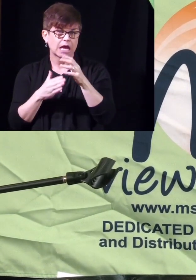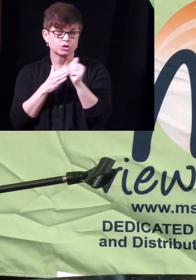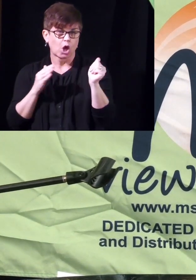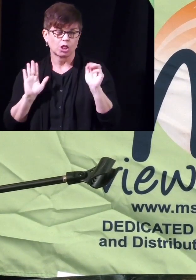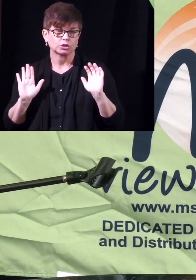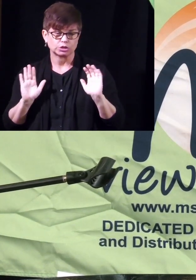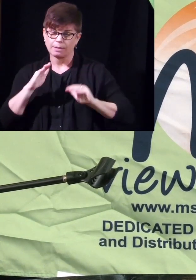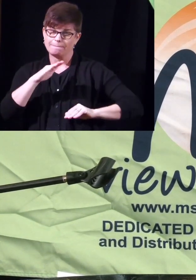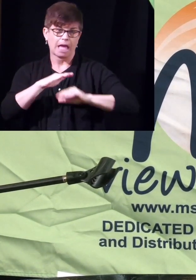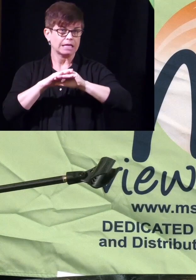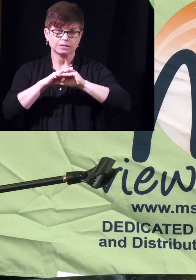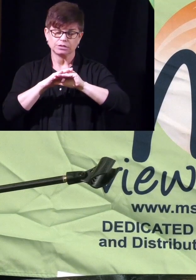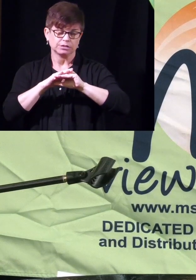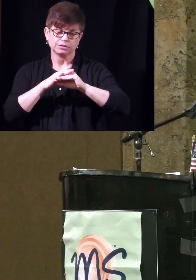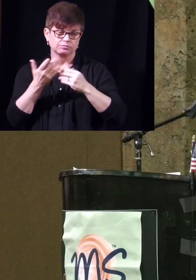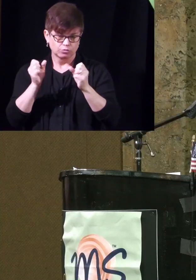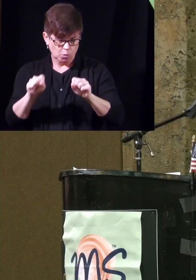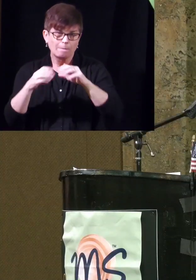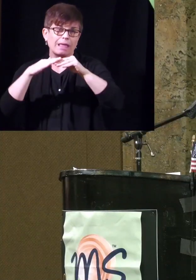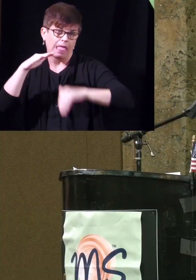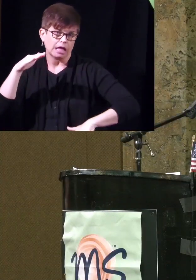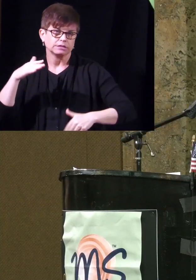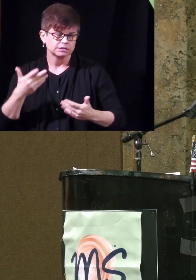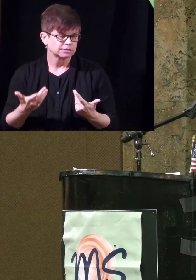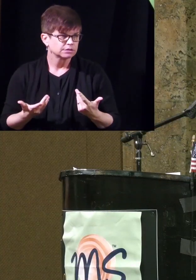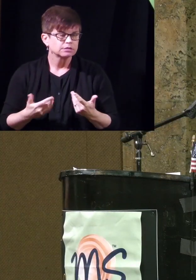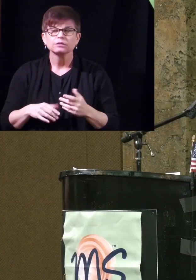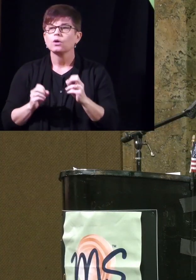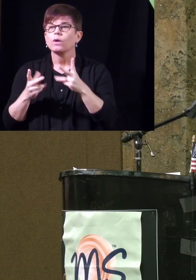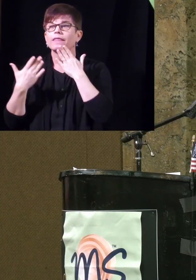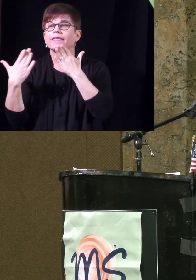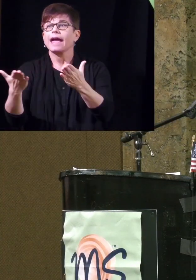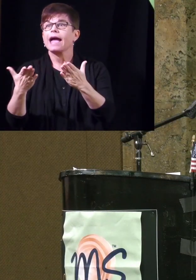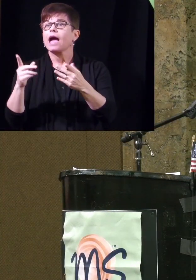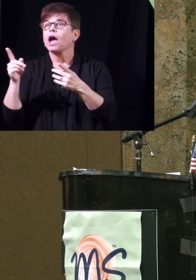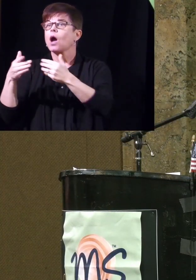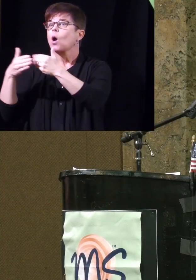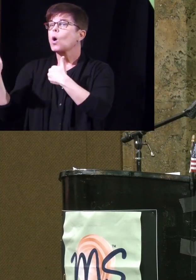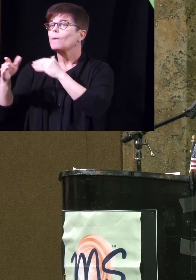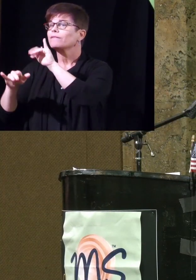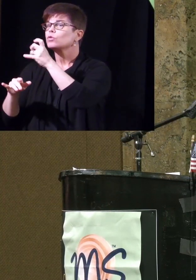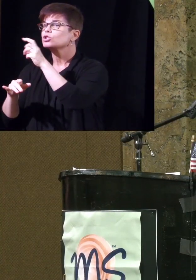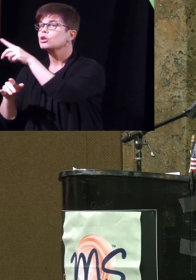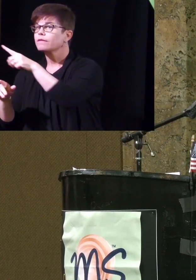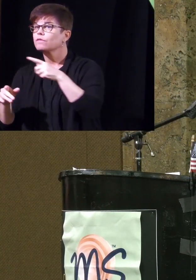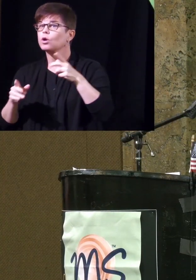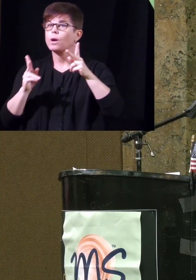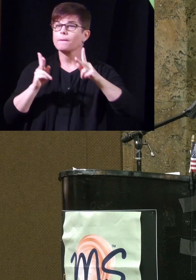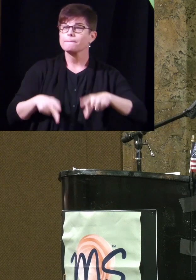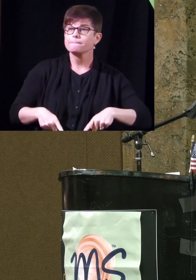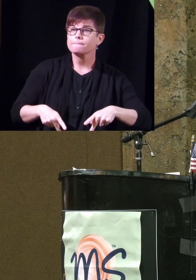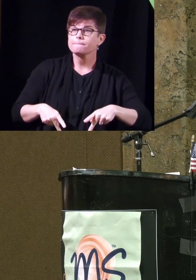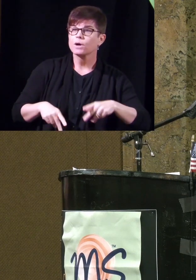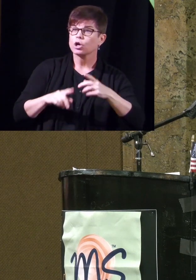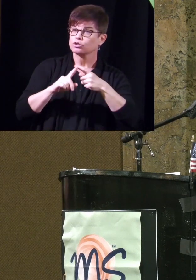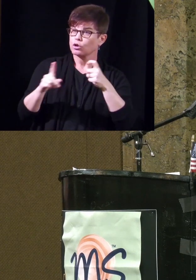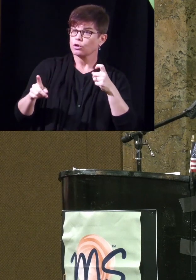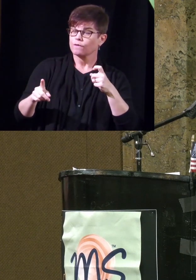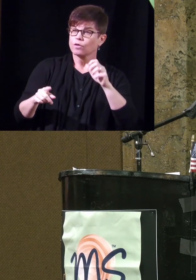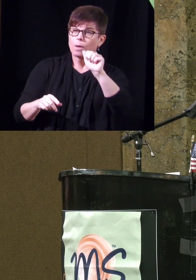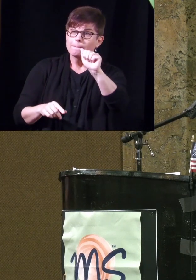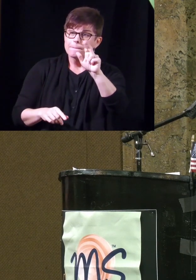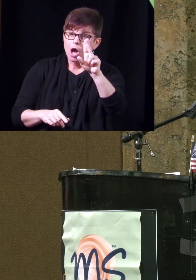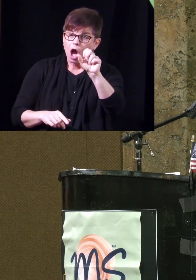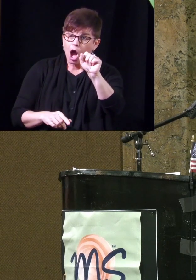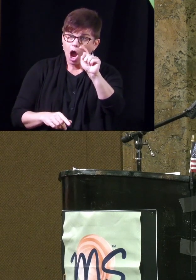that they guarantee is no more than $149. Great, thank you. So before I go to Jennifer, a person from Austria that's online